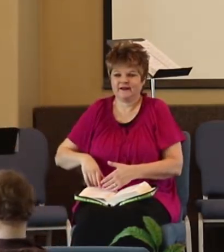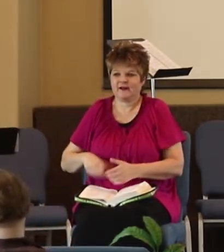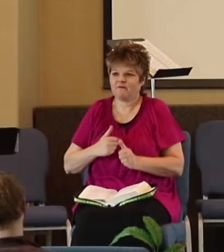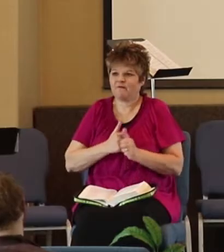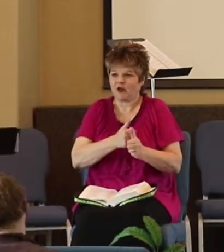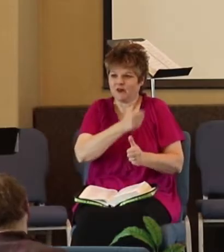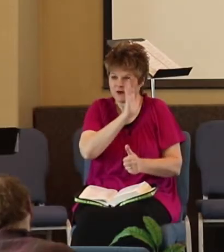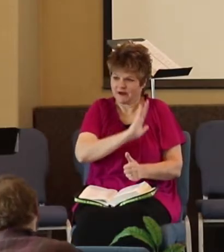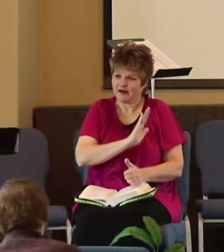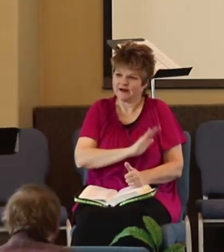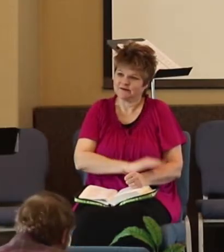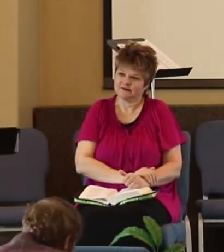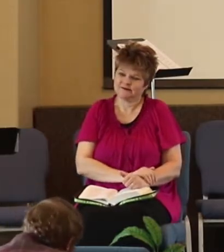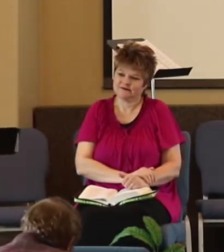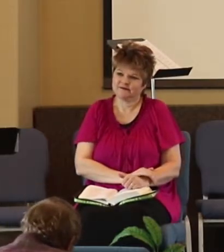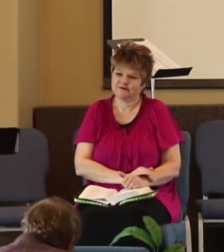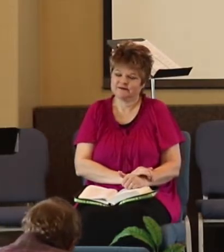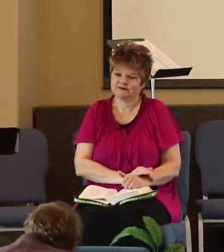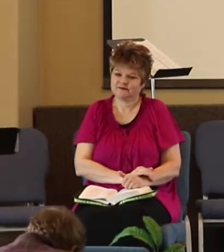Follow God.